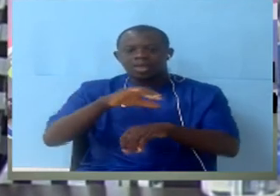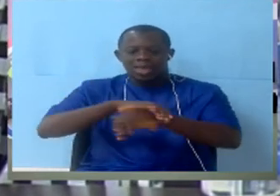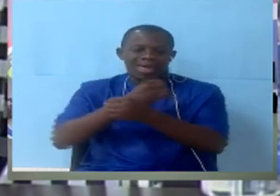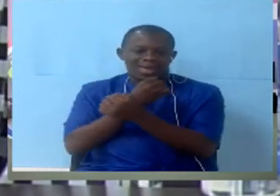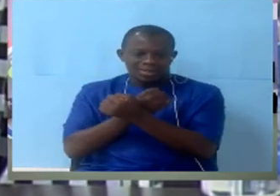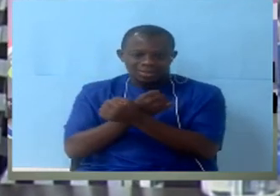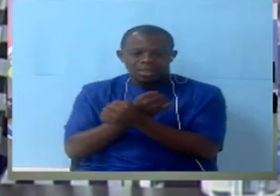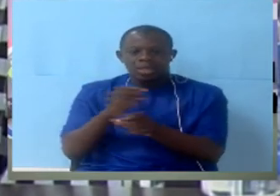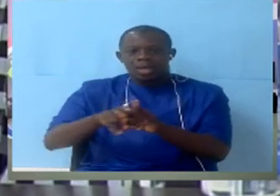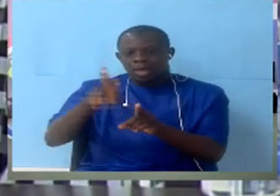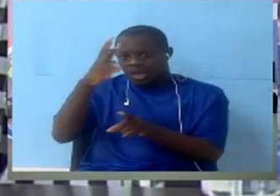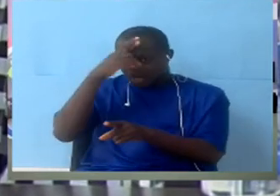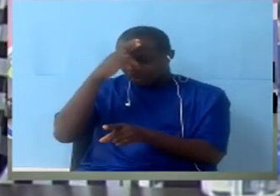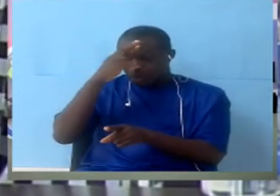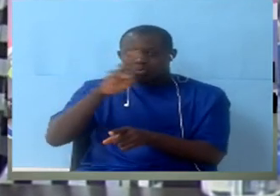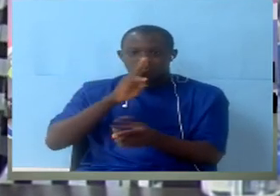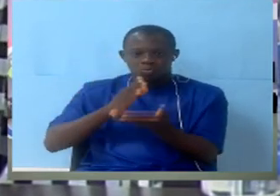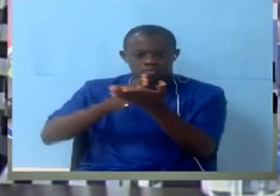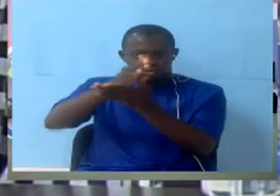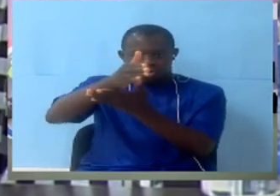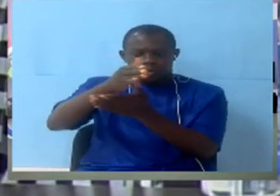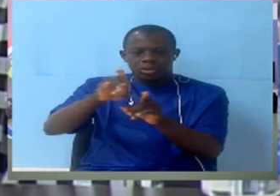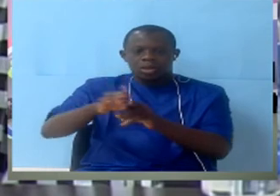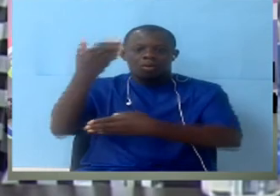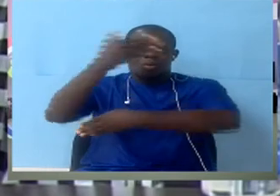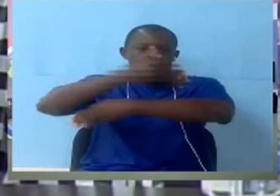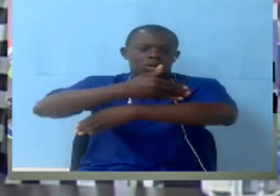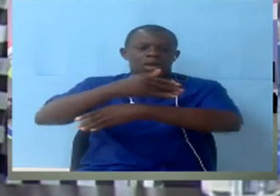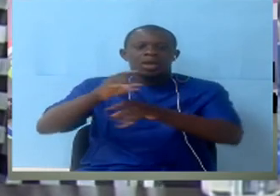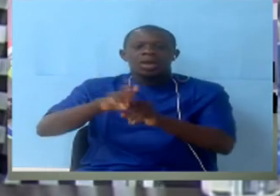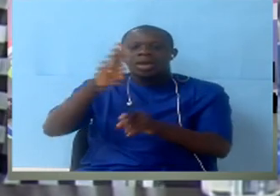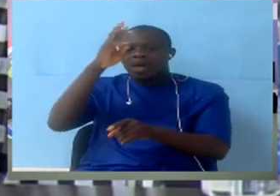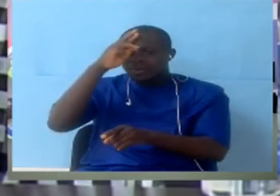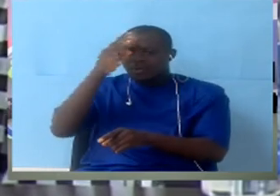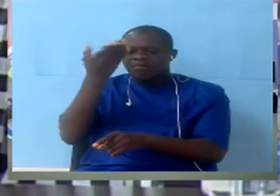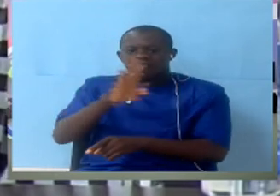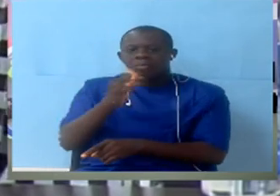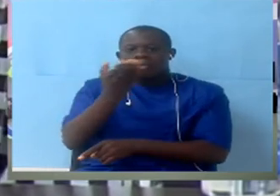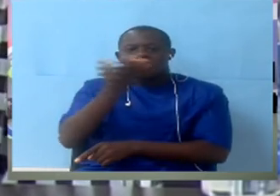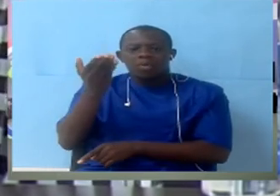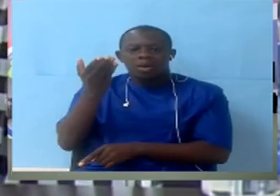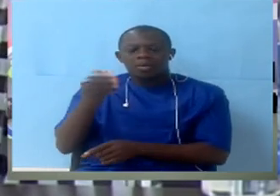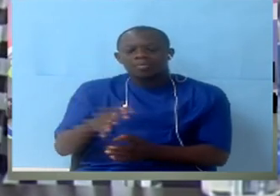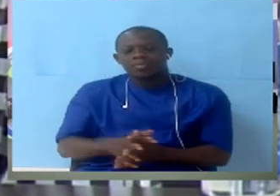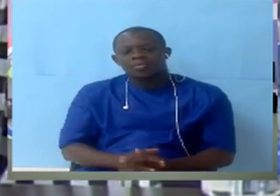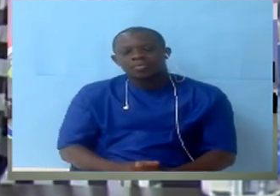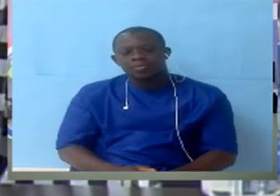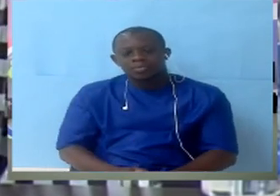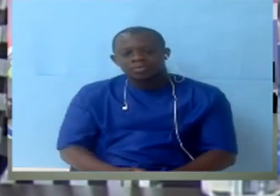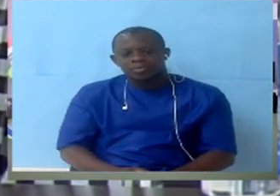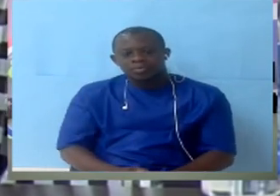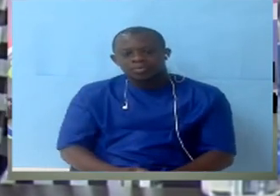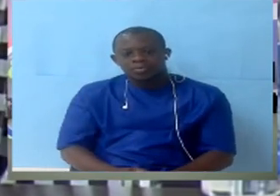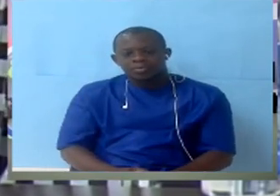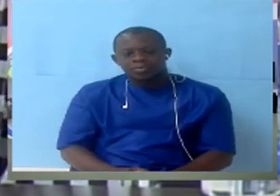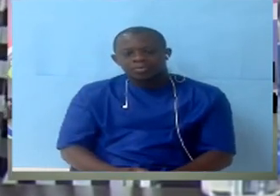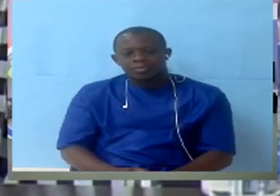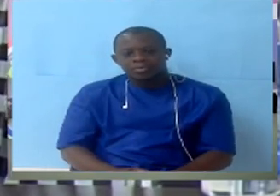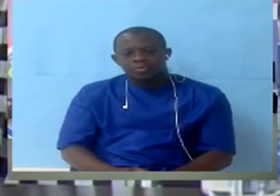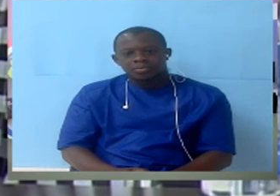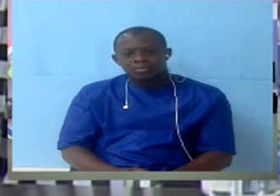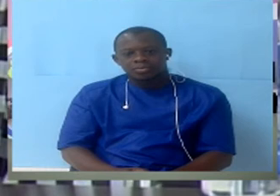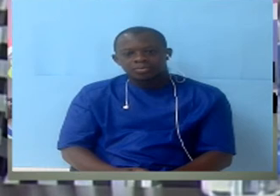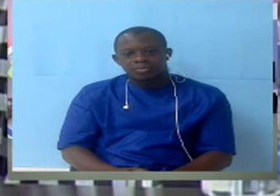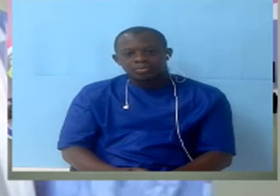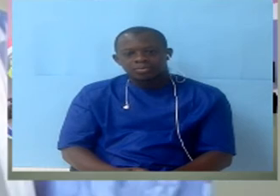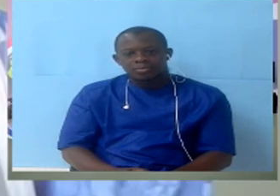crossing the border and they came into our territory. Rebels from where? Rebel men border minto. These are numerous factions that are members of the rebel